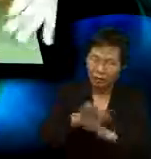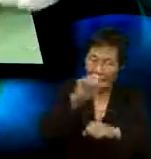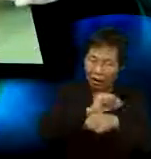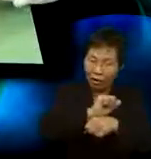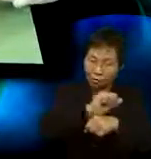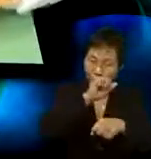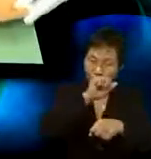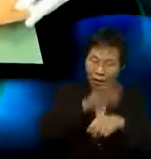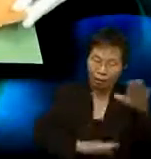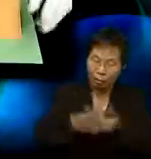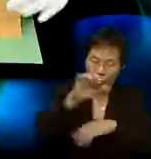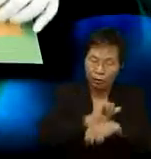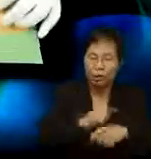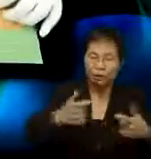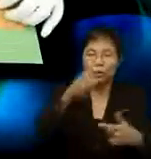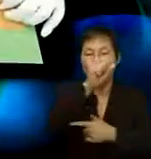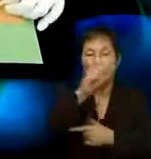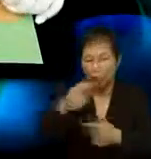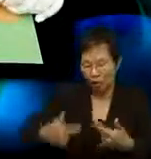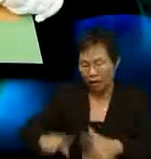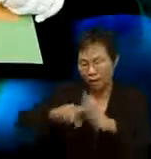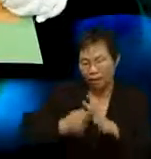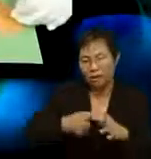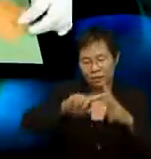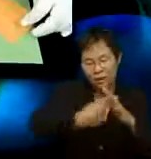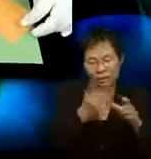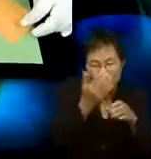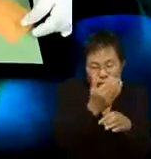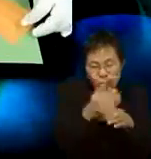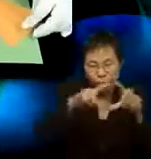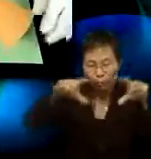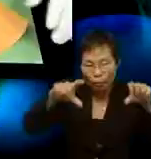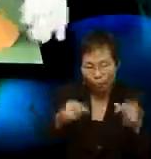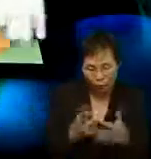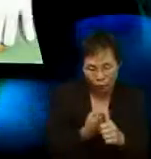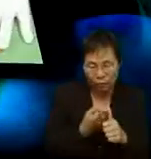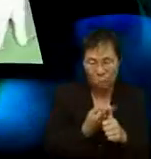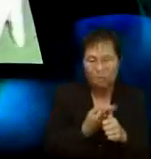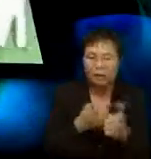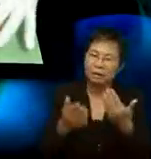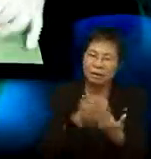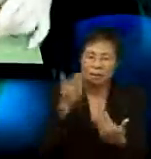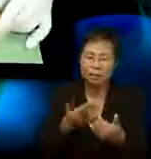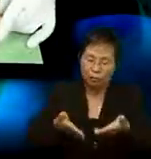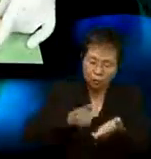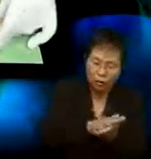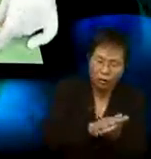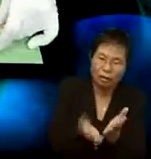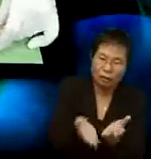So let's begin. We'll start with a small piece first. Simply fold it